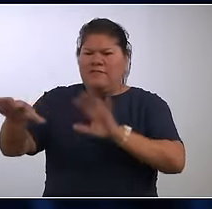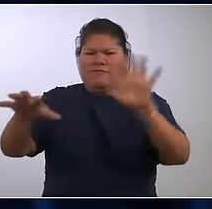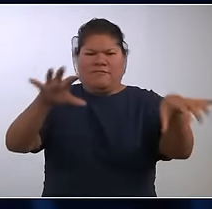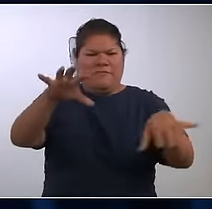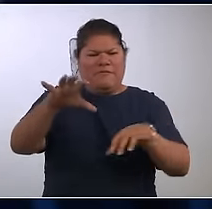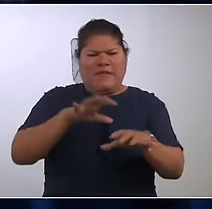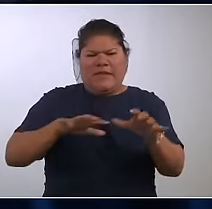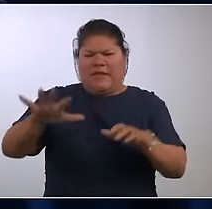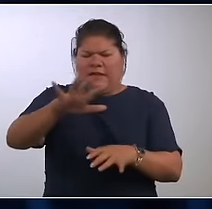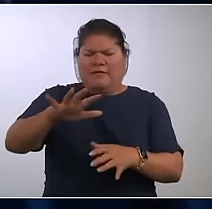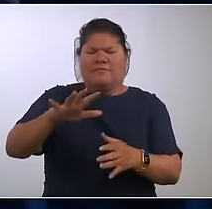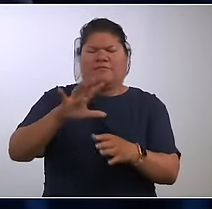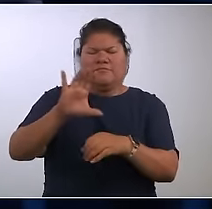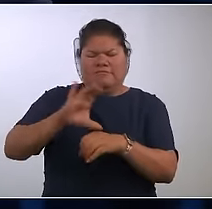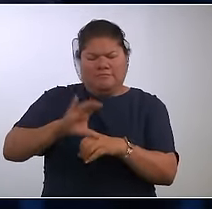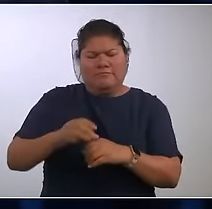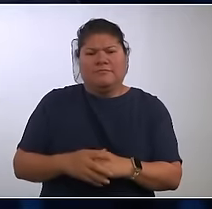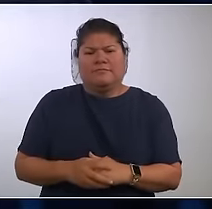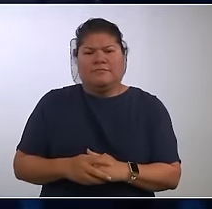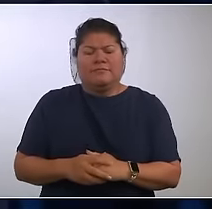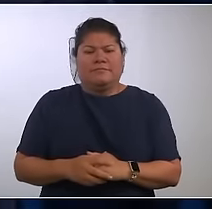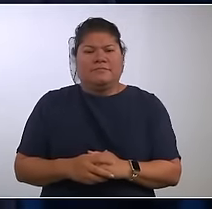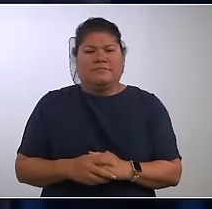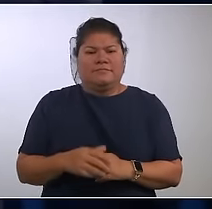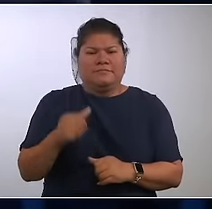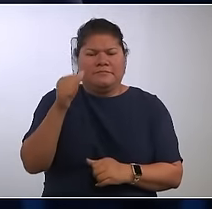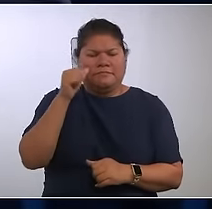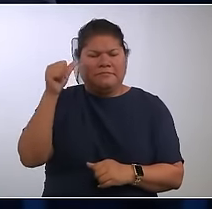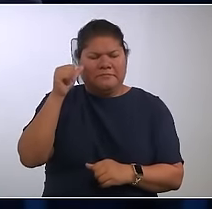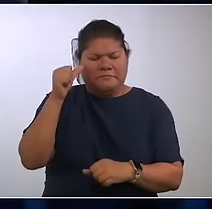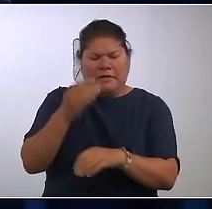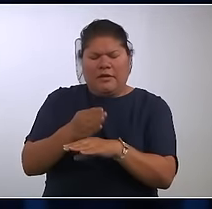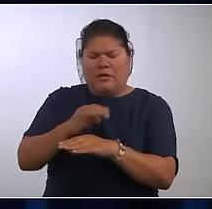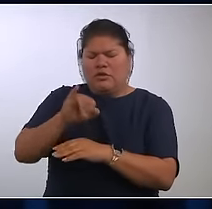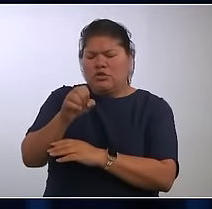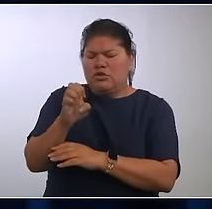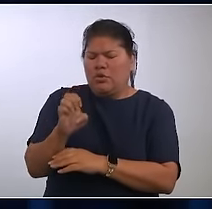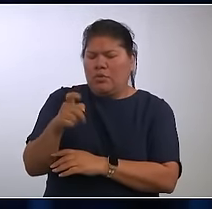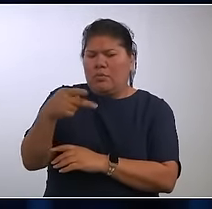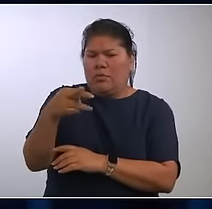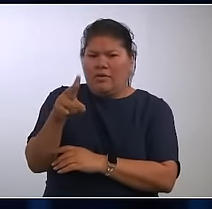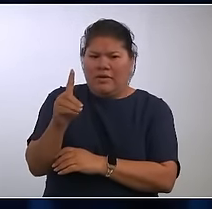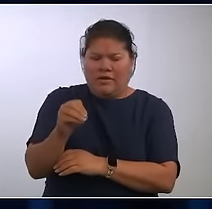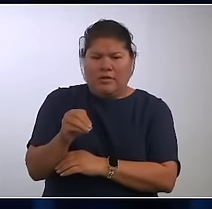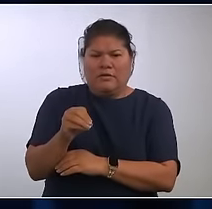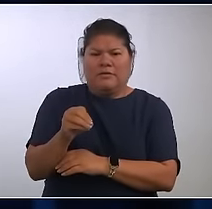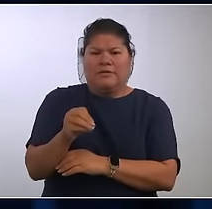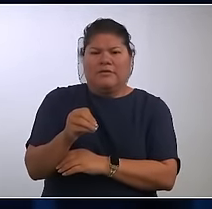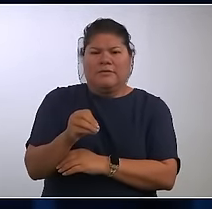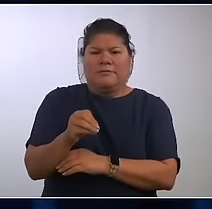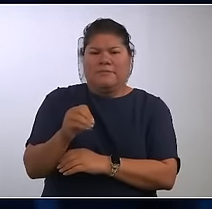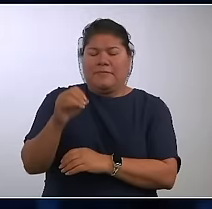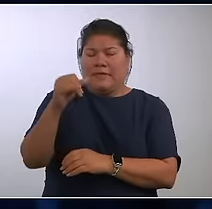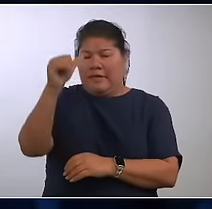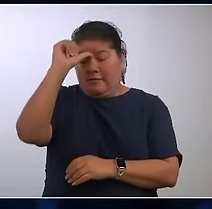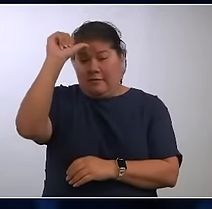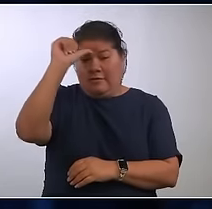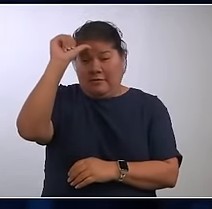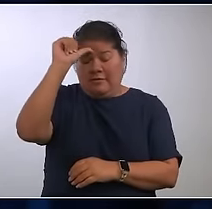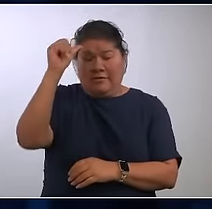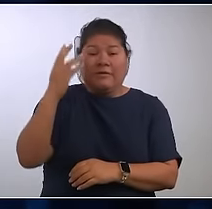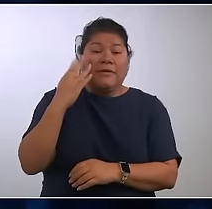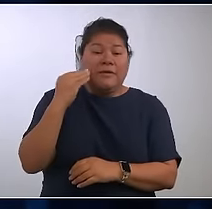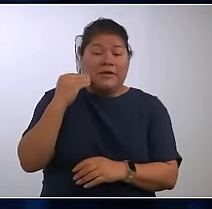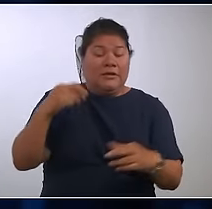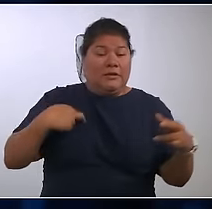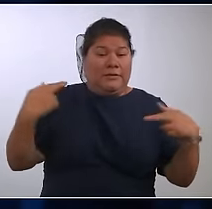de la iglesia, in different sectors of the church. Como ayer nos dijo el obispo Joe Prado, as we heard Bishop Joe Prado, India está experimentando